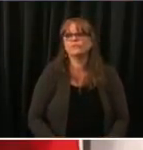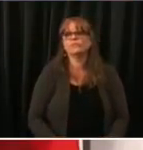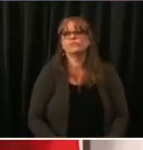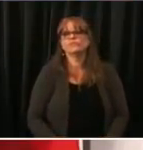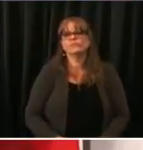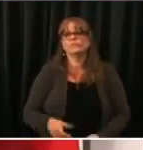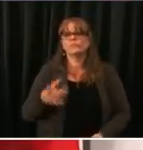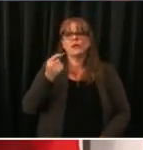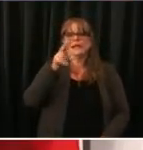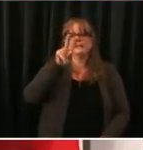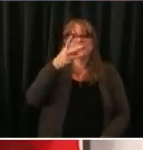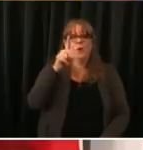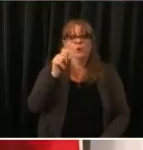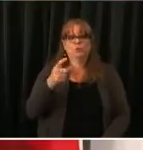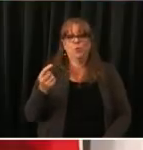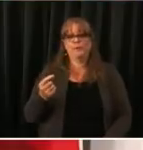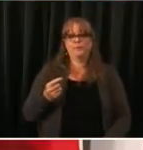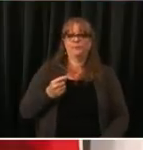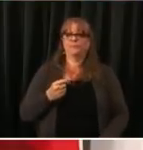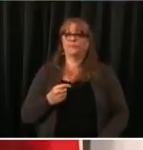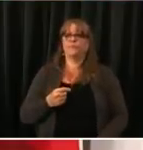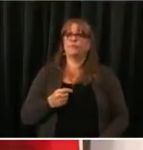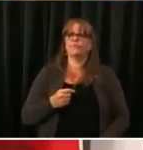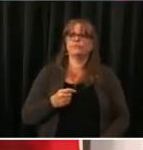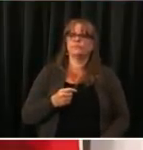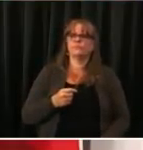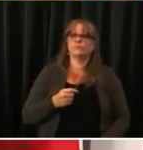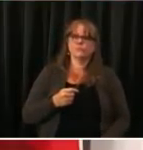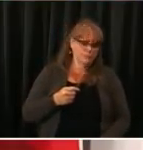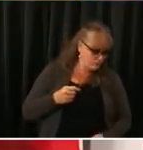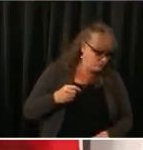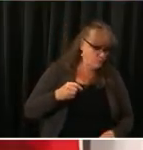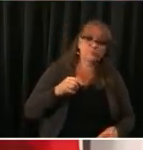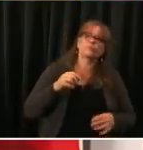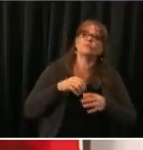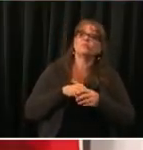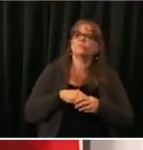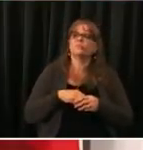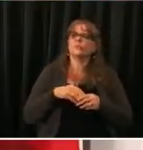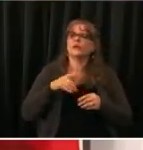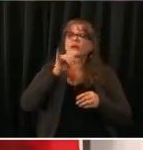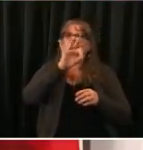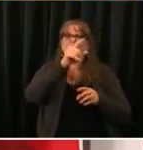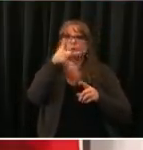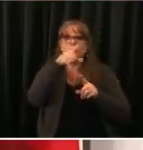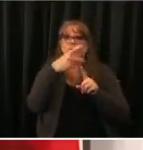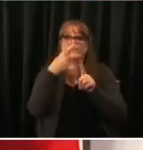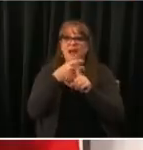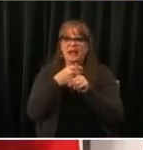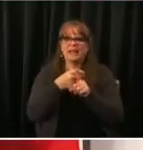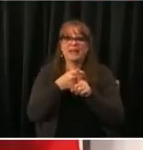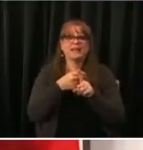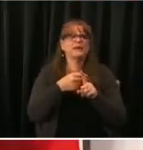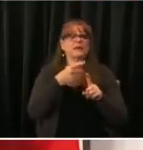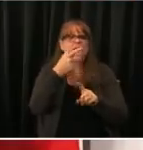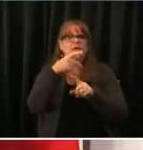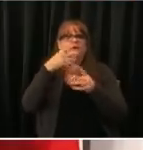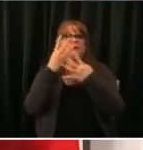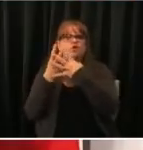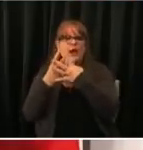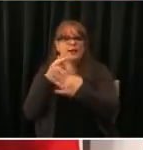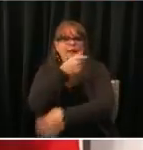Second question was about the outbreaks in state prisons. If we aren't going to vaccinate prisoners, are there any other plans for increased distancing there? Yeah.